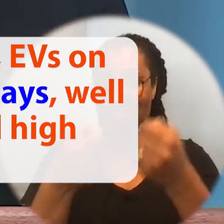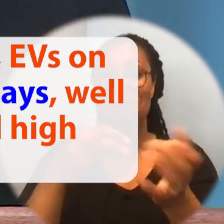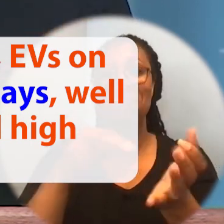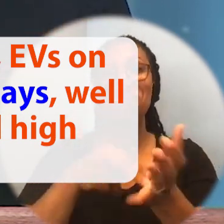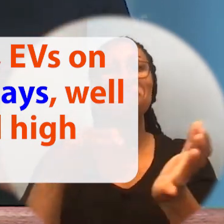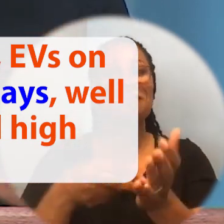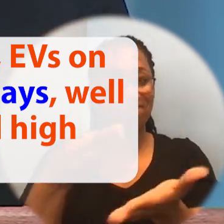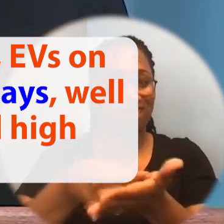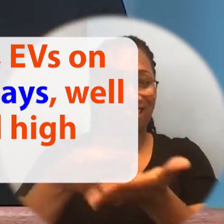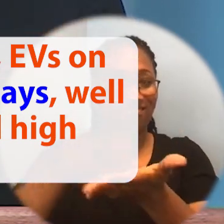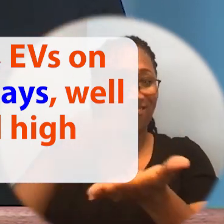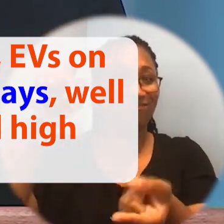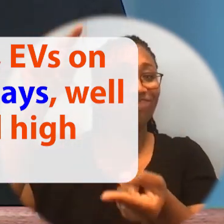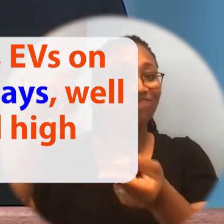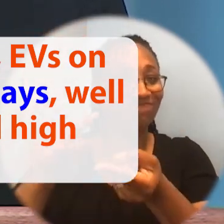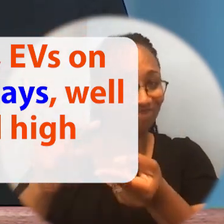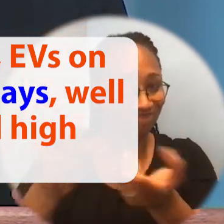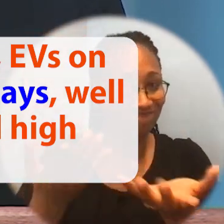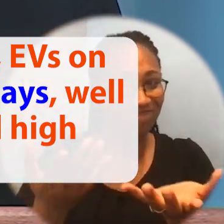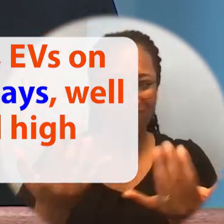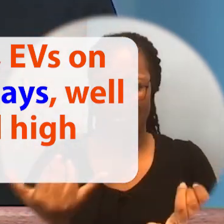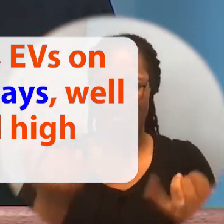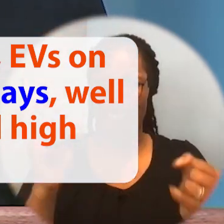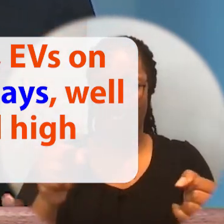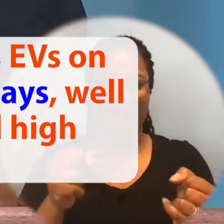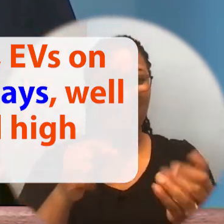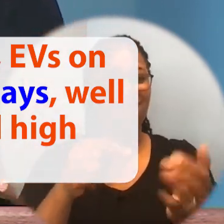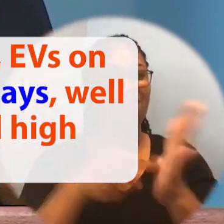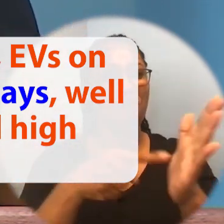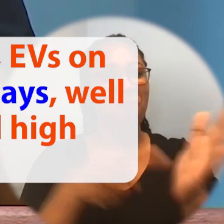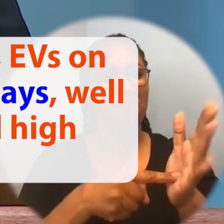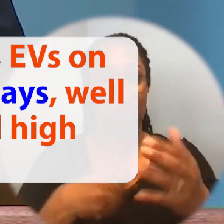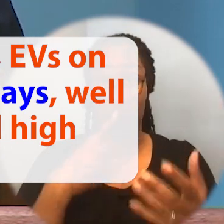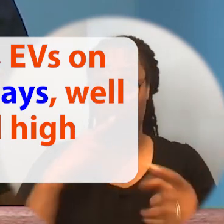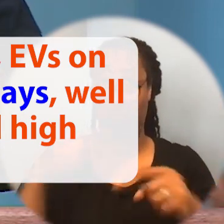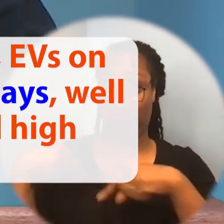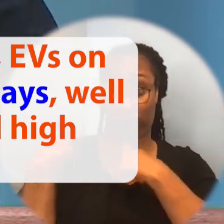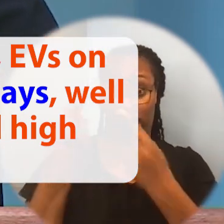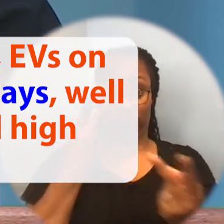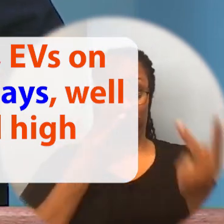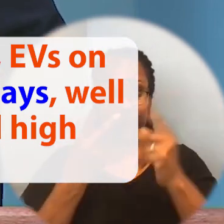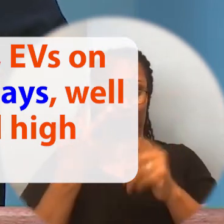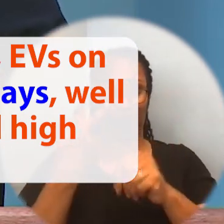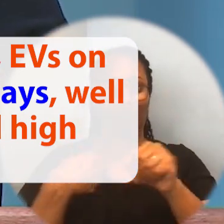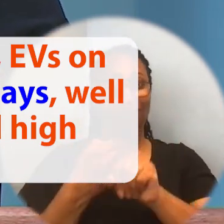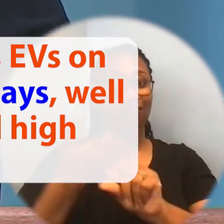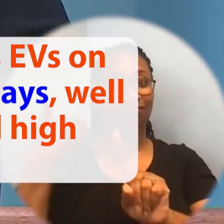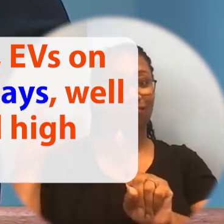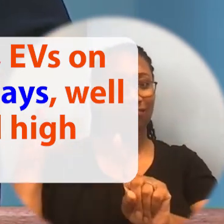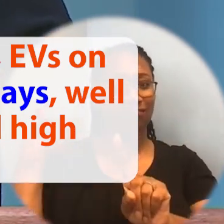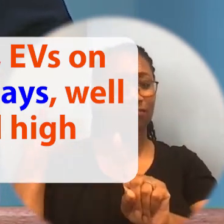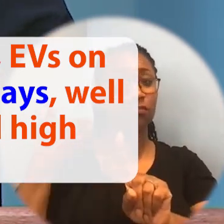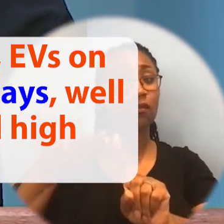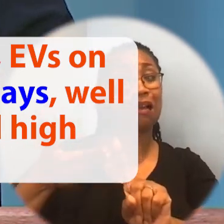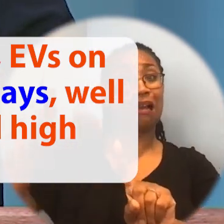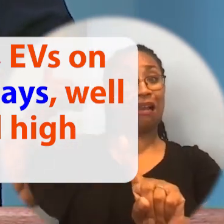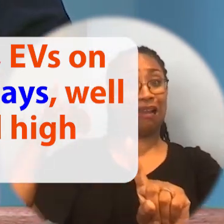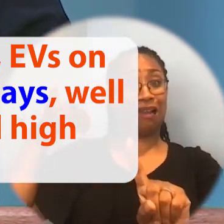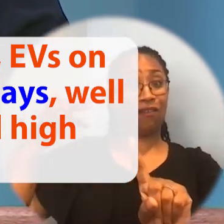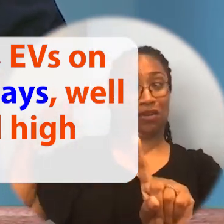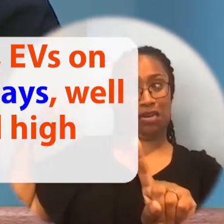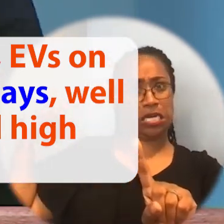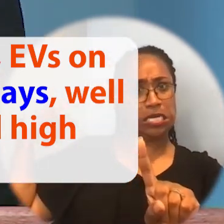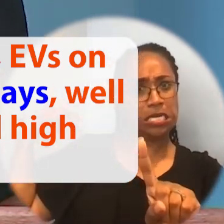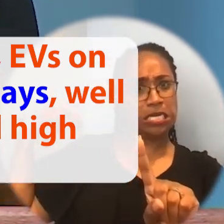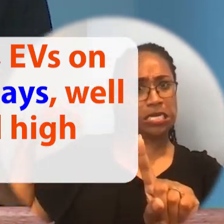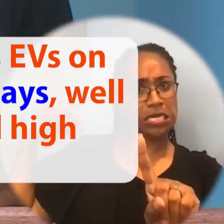down. That's important to note. It's also good to see that after a couple of years where it was hard to find electric vehicles,